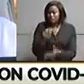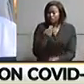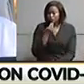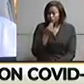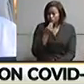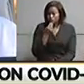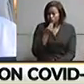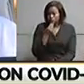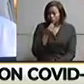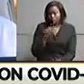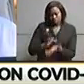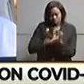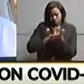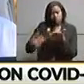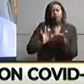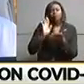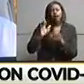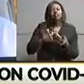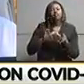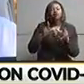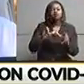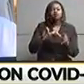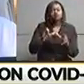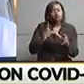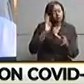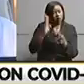I will cancel his license.